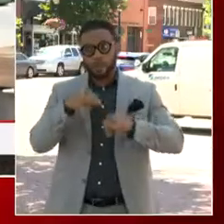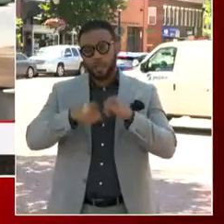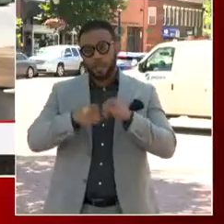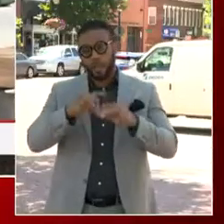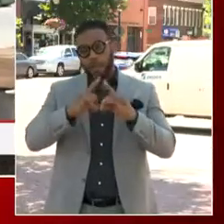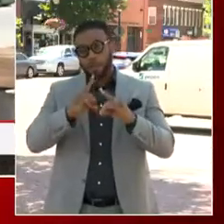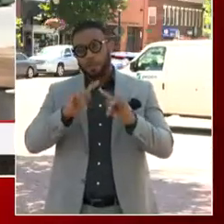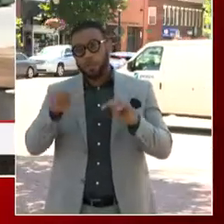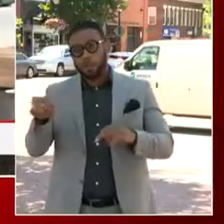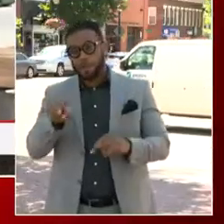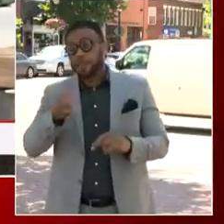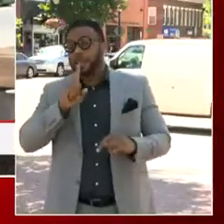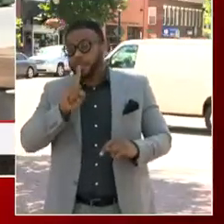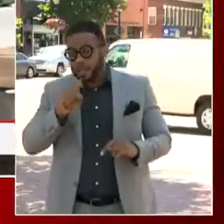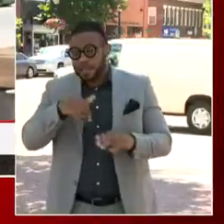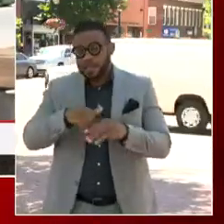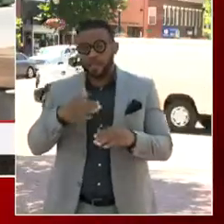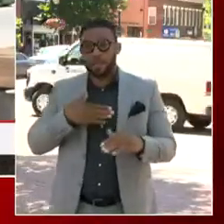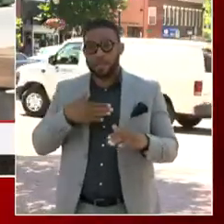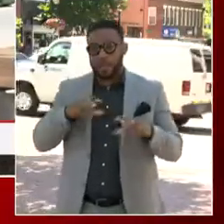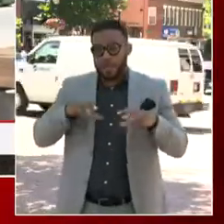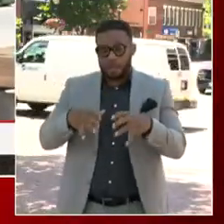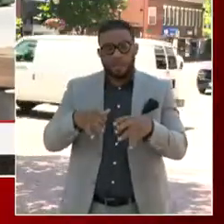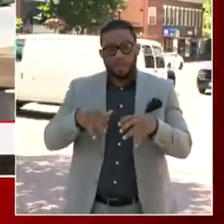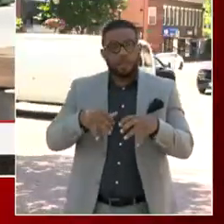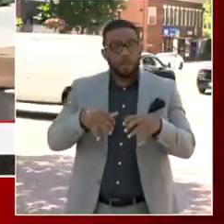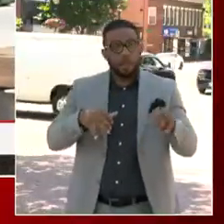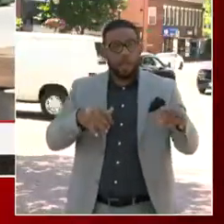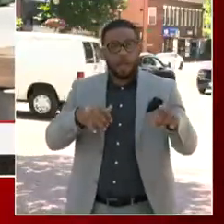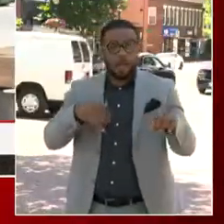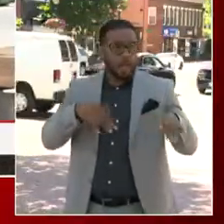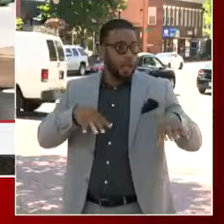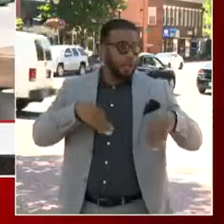of Transportation is in my cluster, and I'll